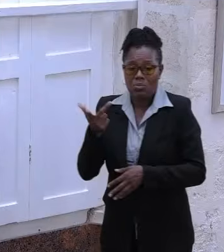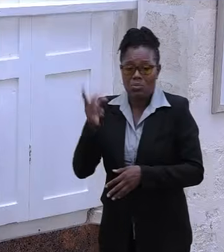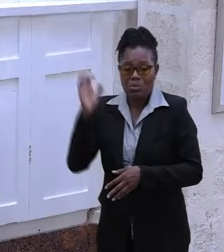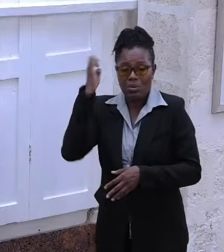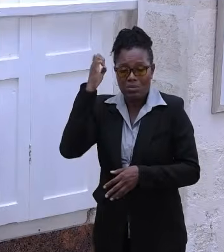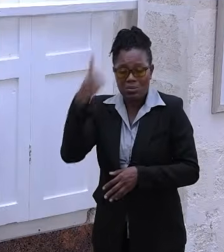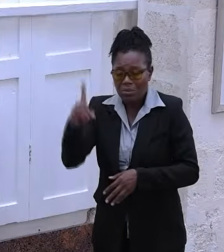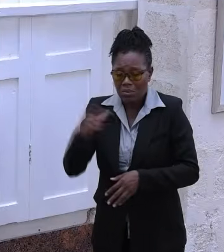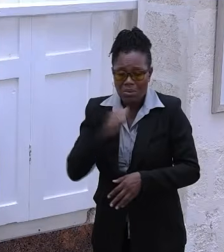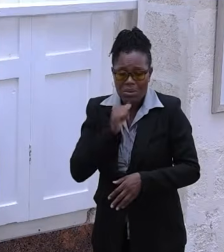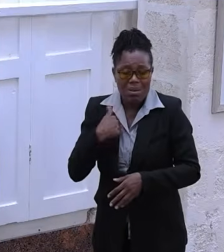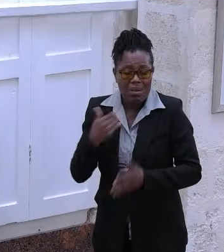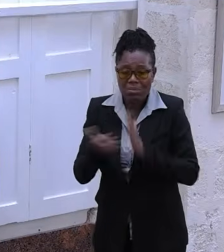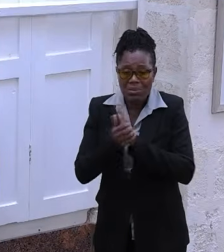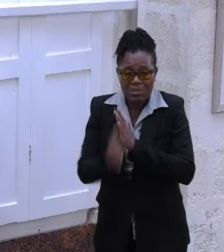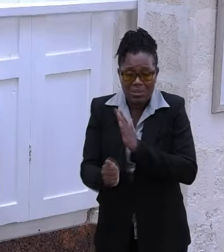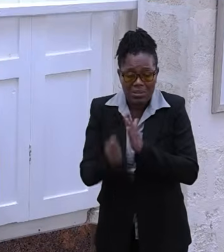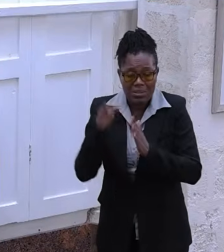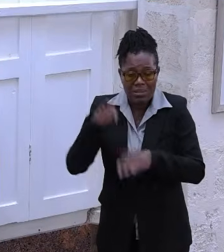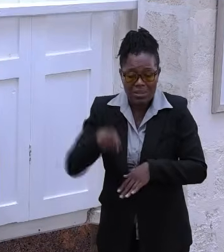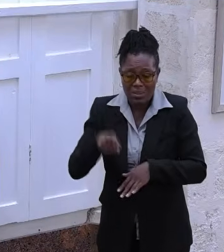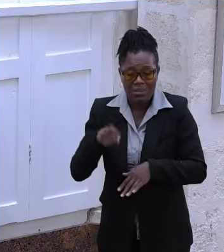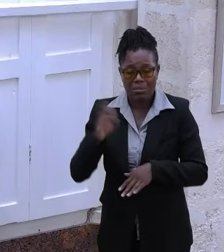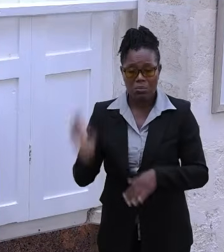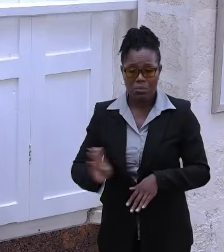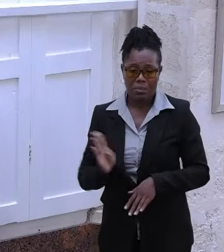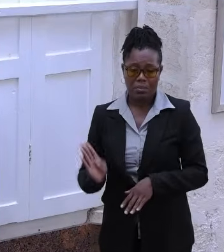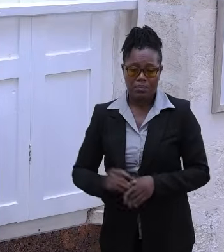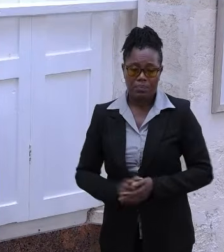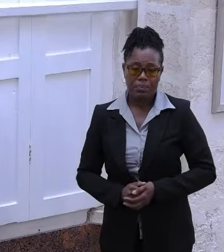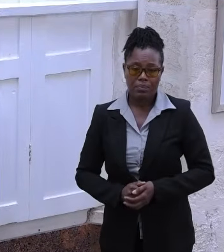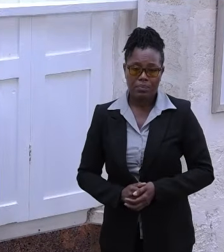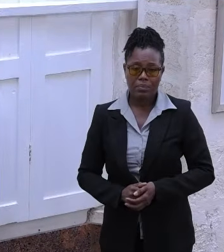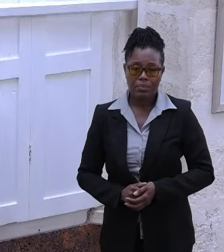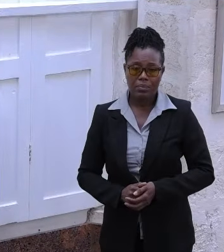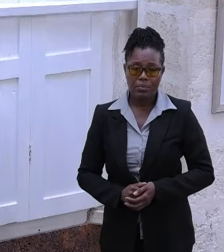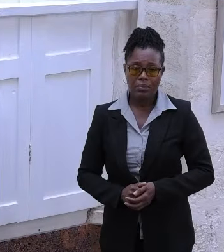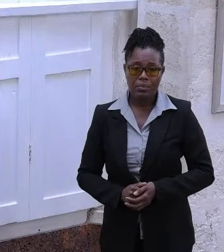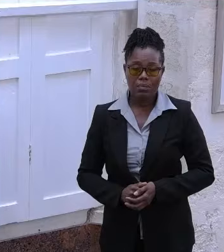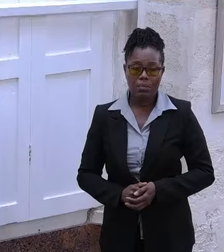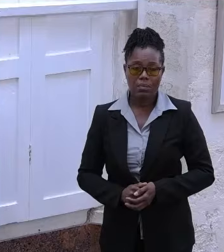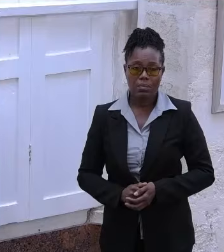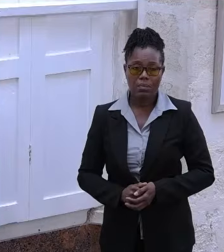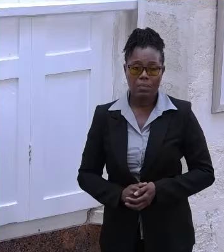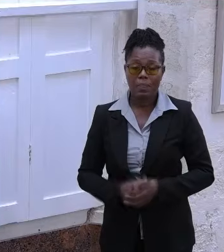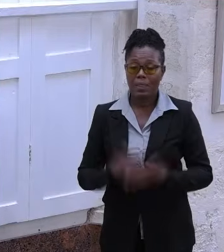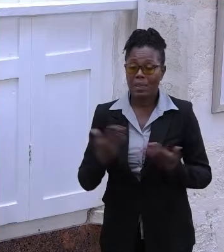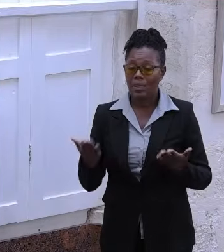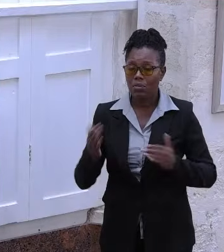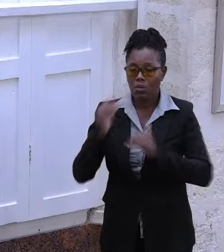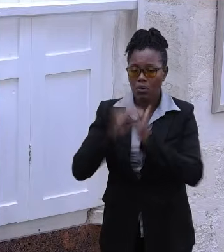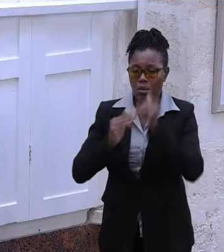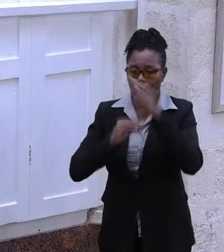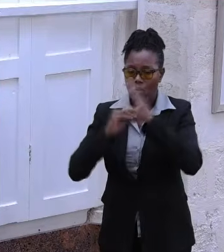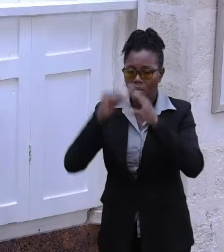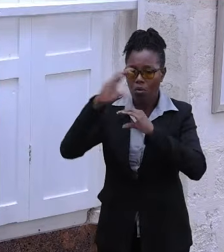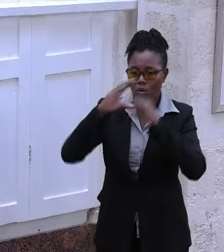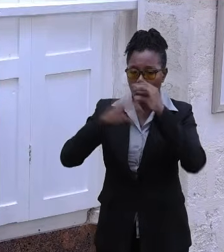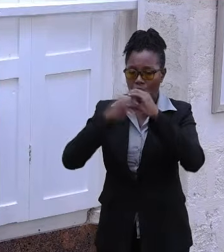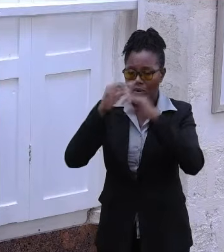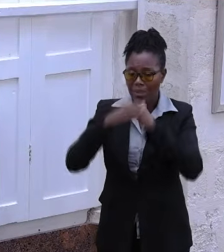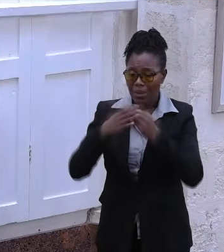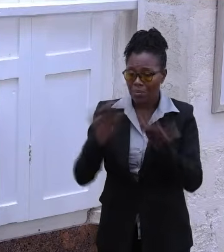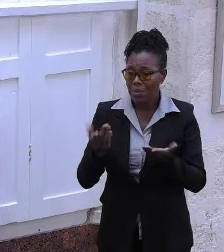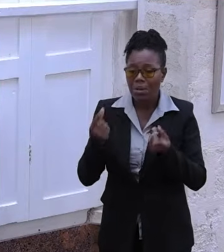set in here, in this country. Even in the construction sector, we have to import